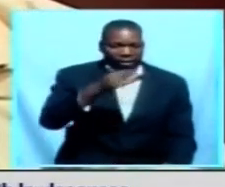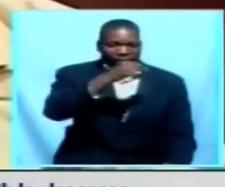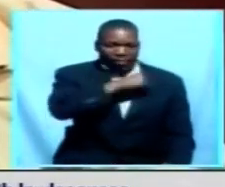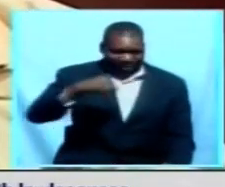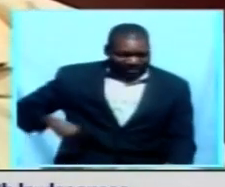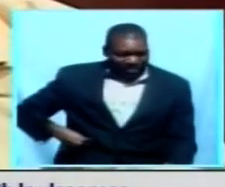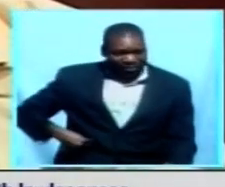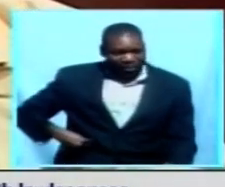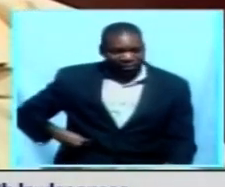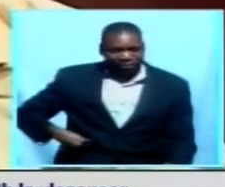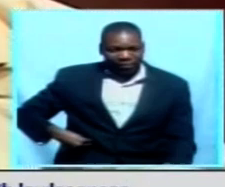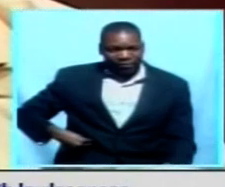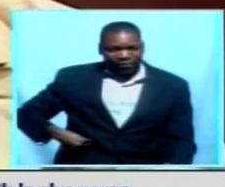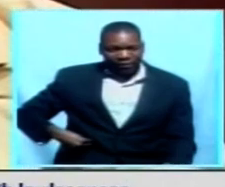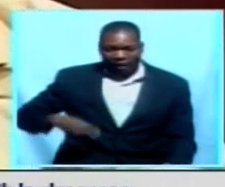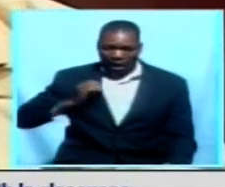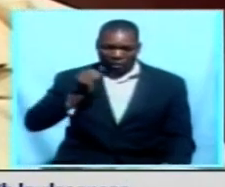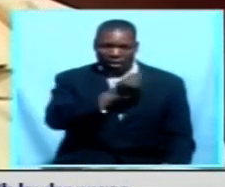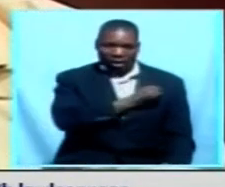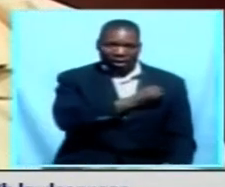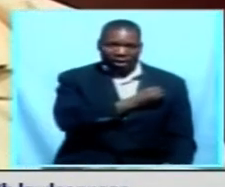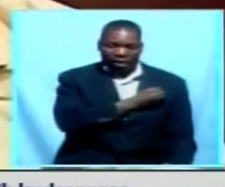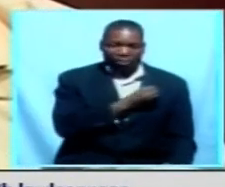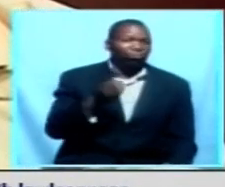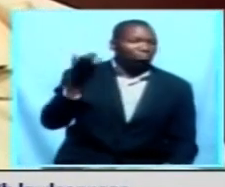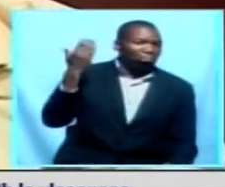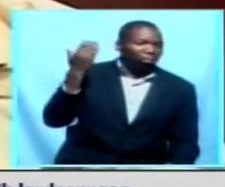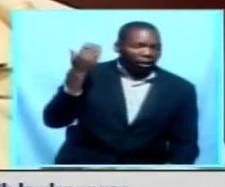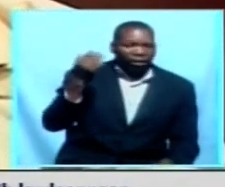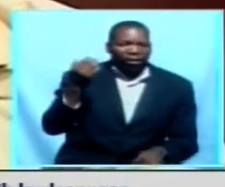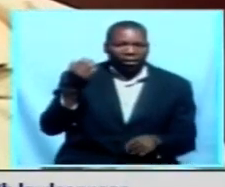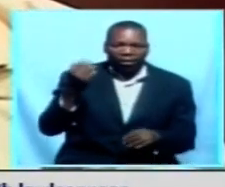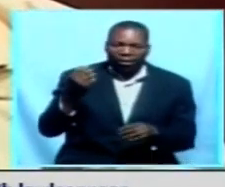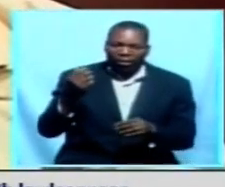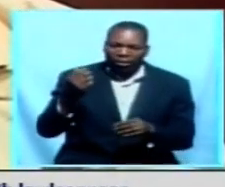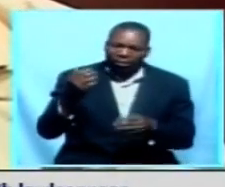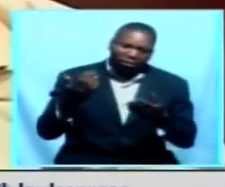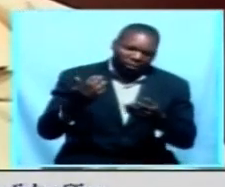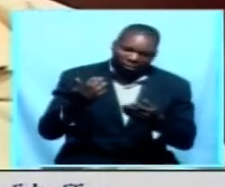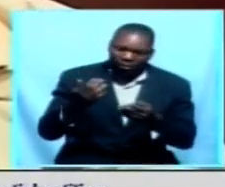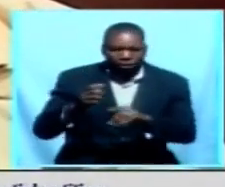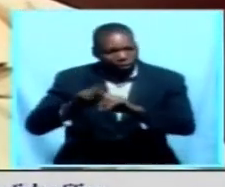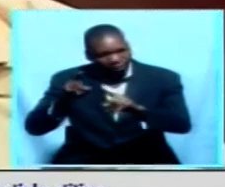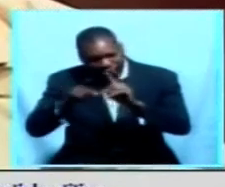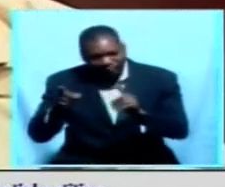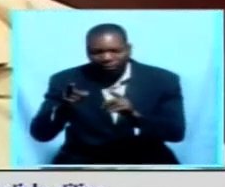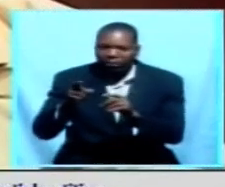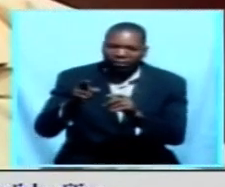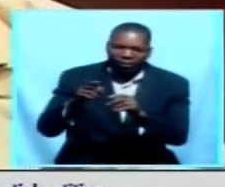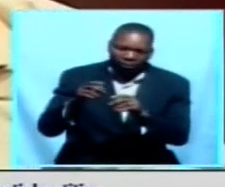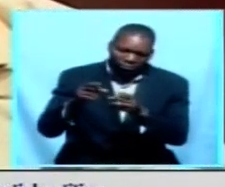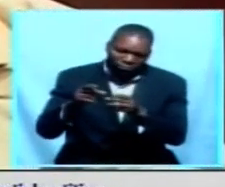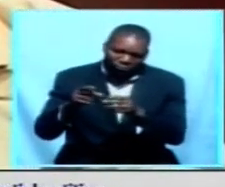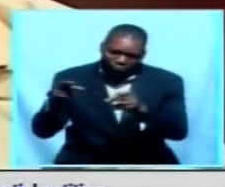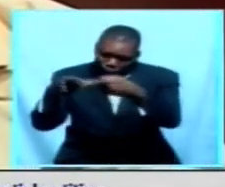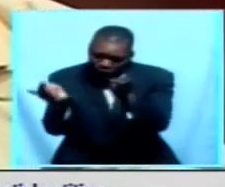members, particularly those who had contested elections in different positions, have actually